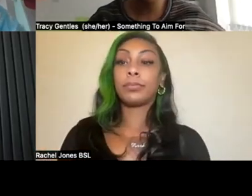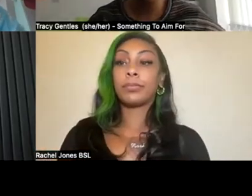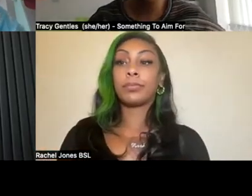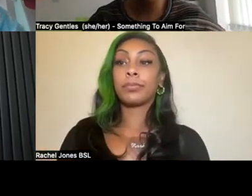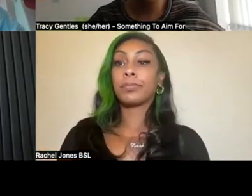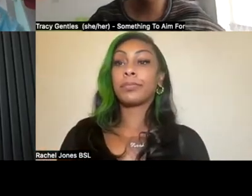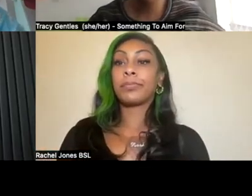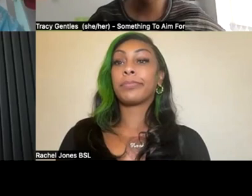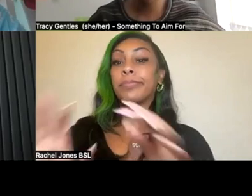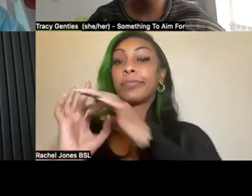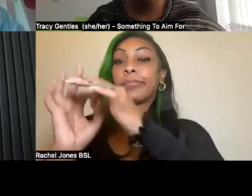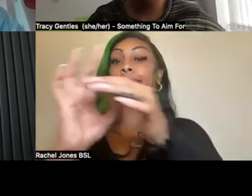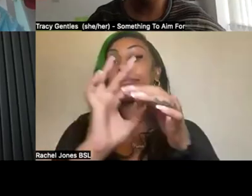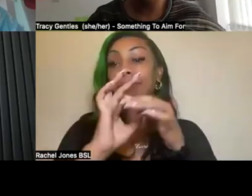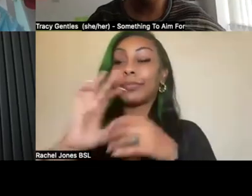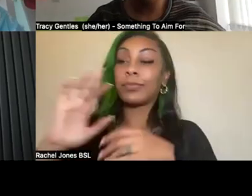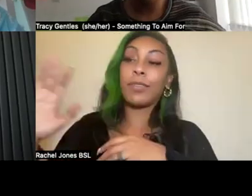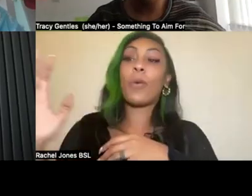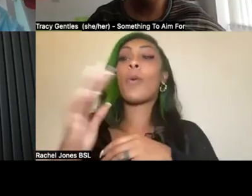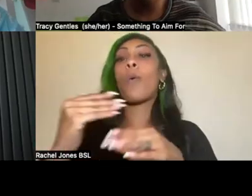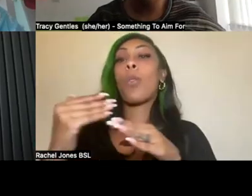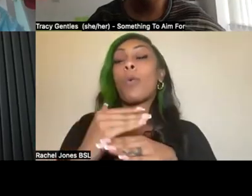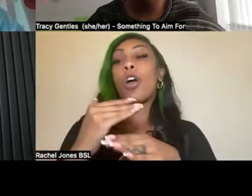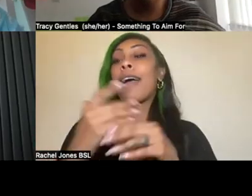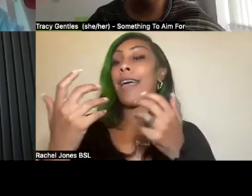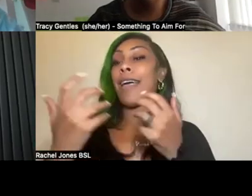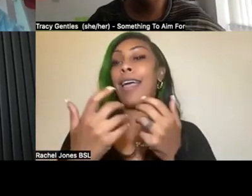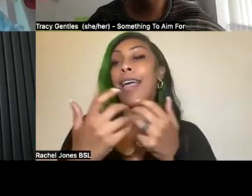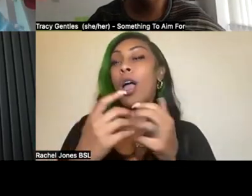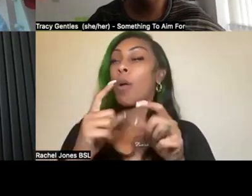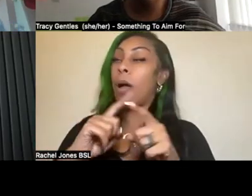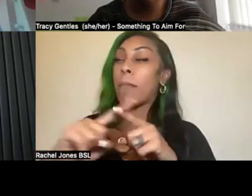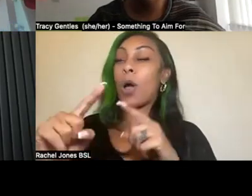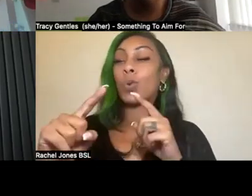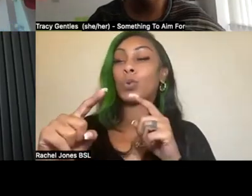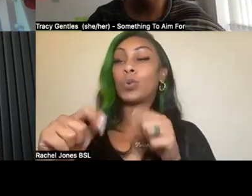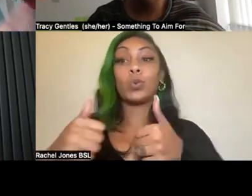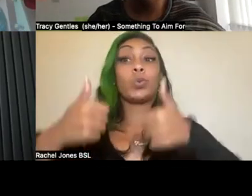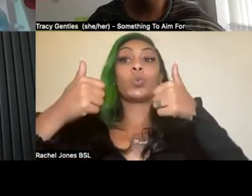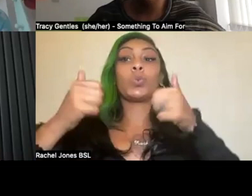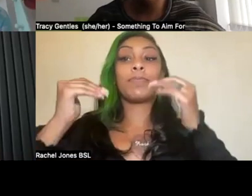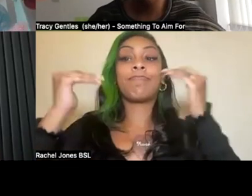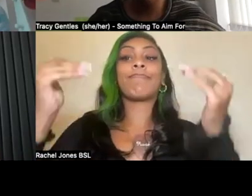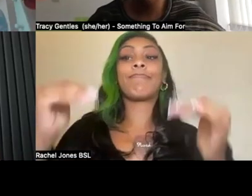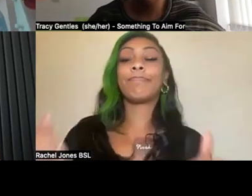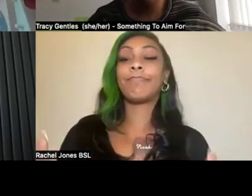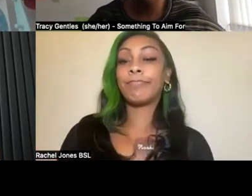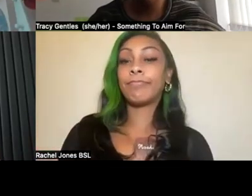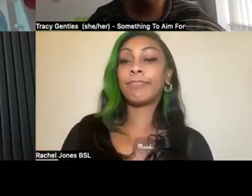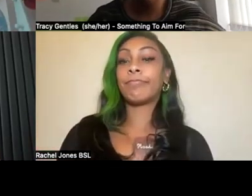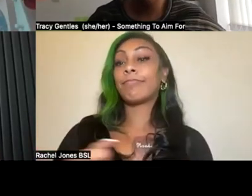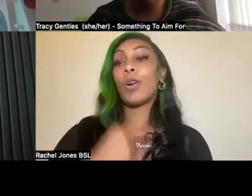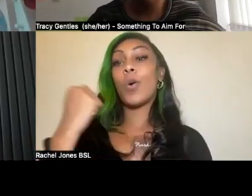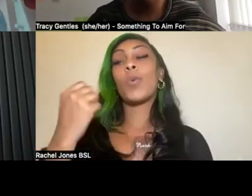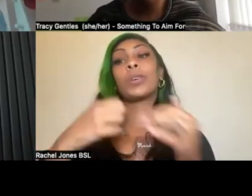in the thinking around how we do this most effectively. We're going through our own development at the moment